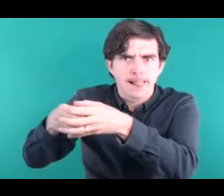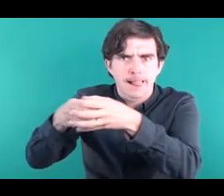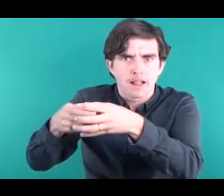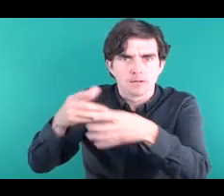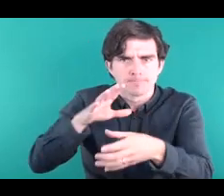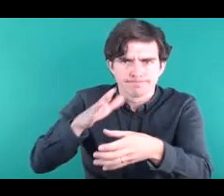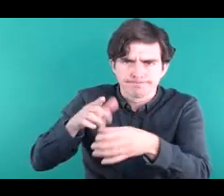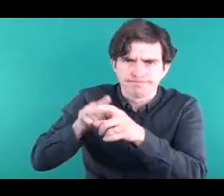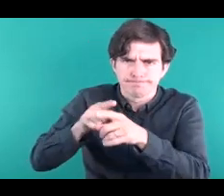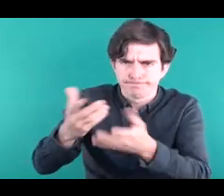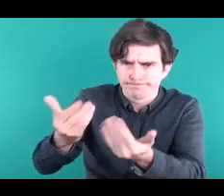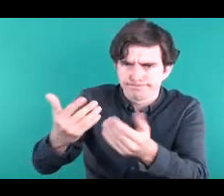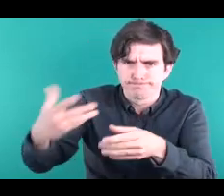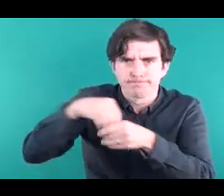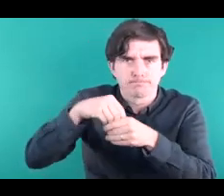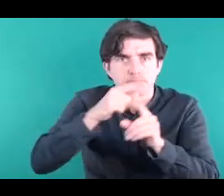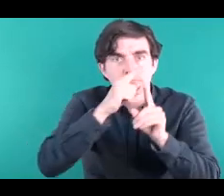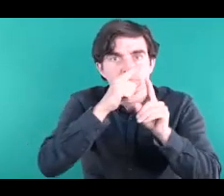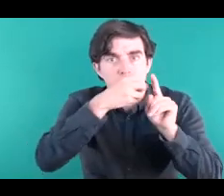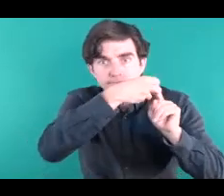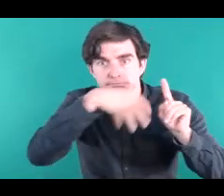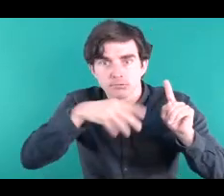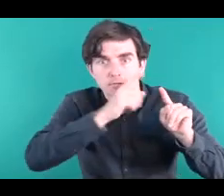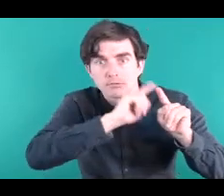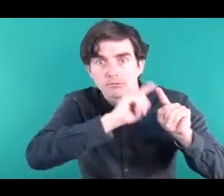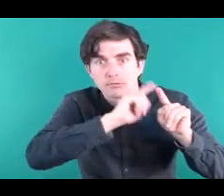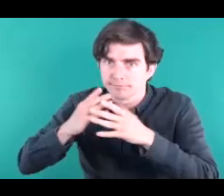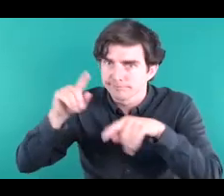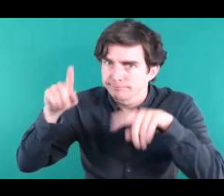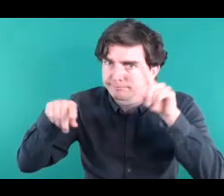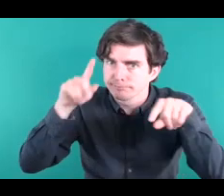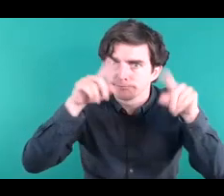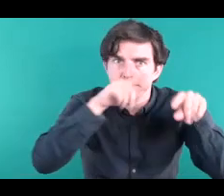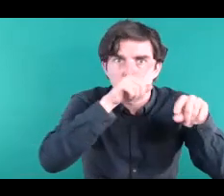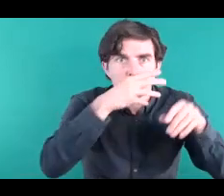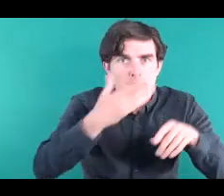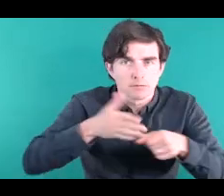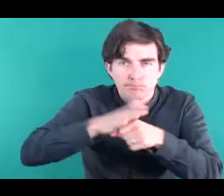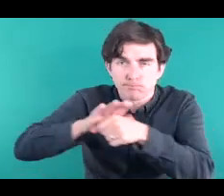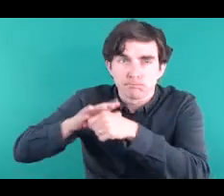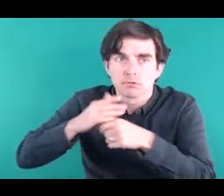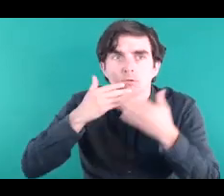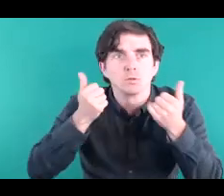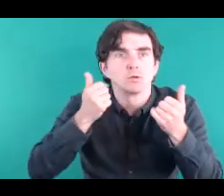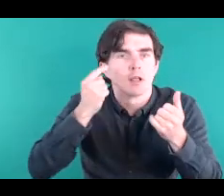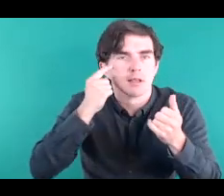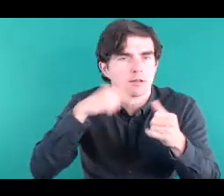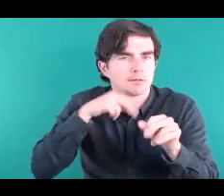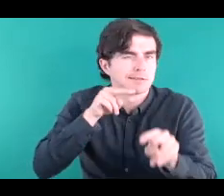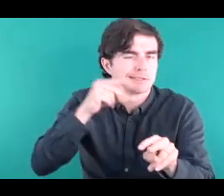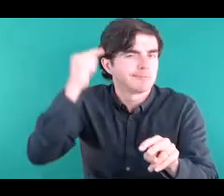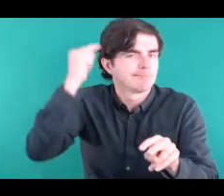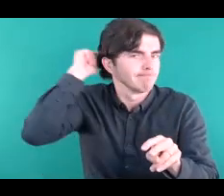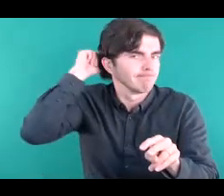those are examples of countries where, because of the support, for instance, that DRF has been bringing to most marginalized groups, there is